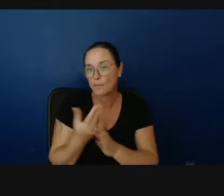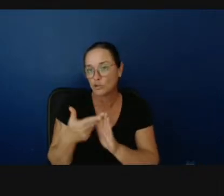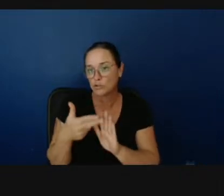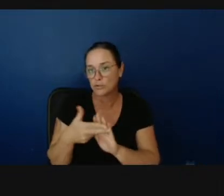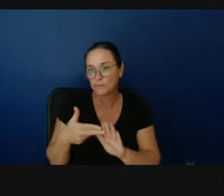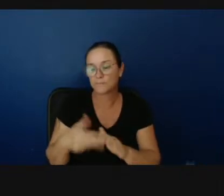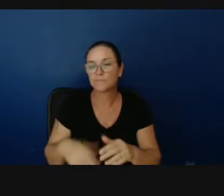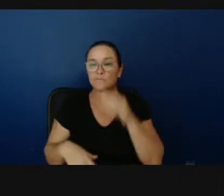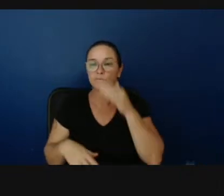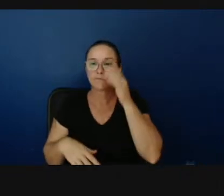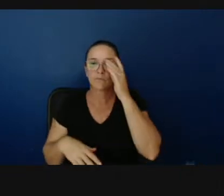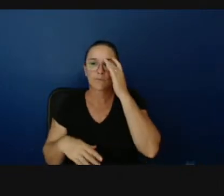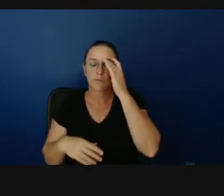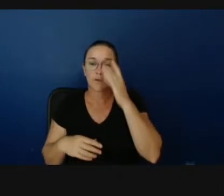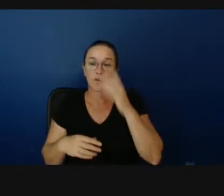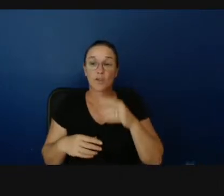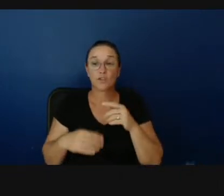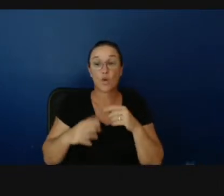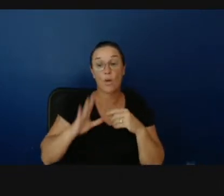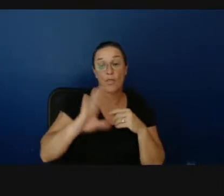one eruptive phase from